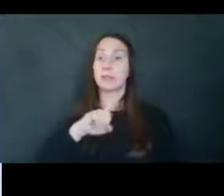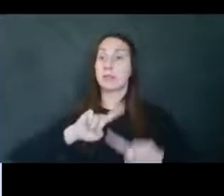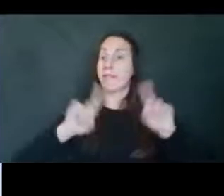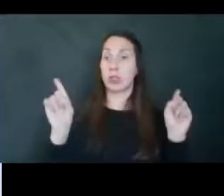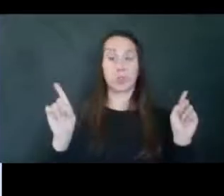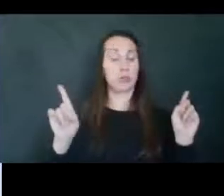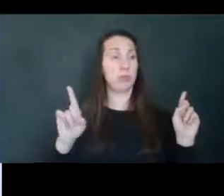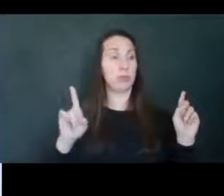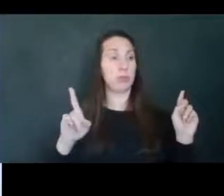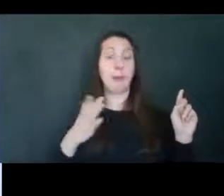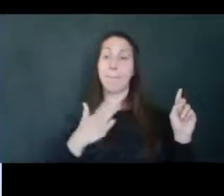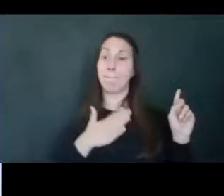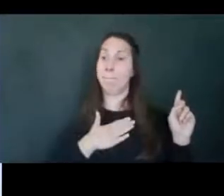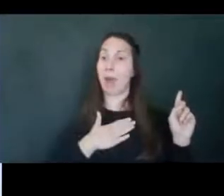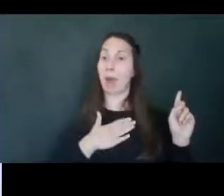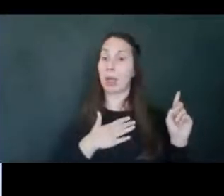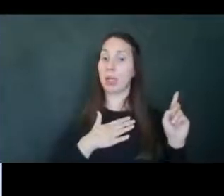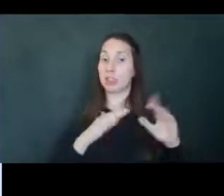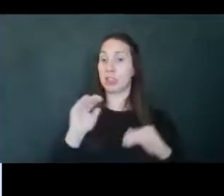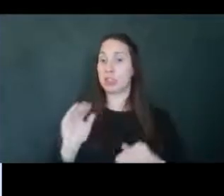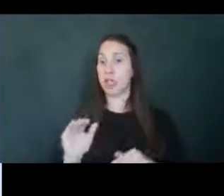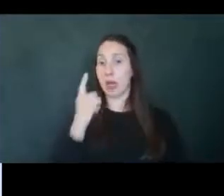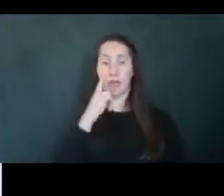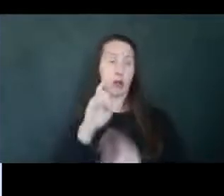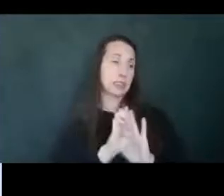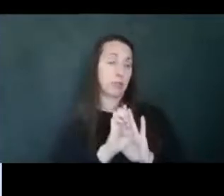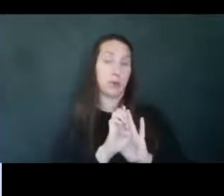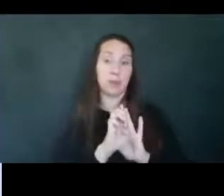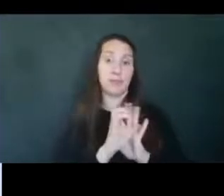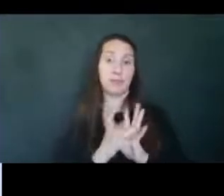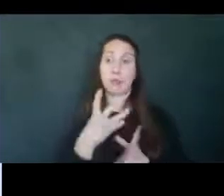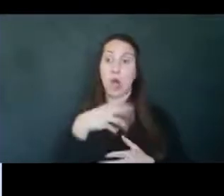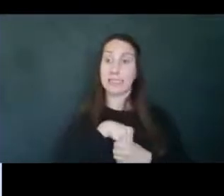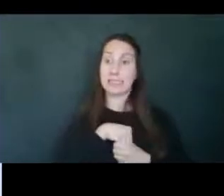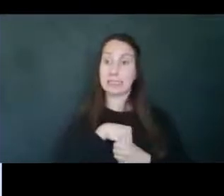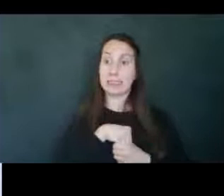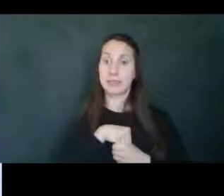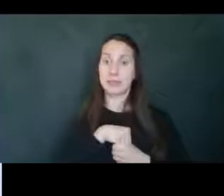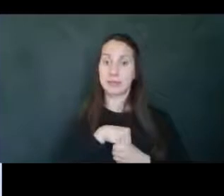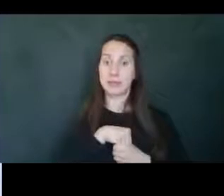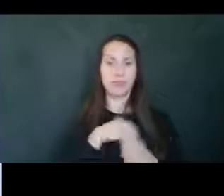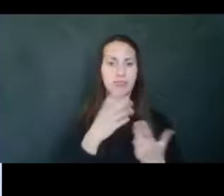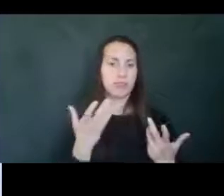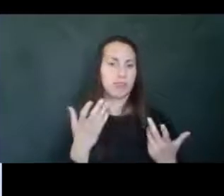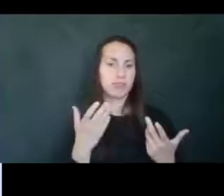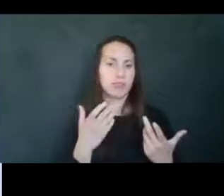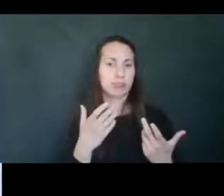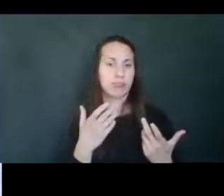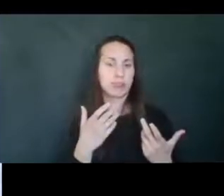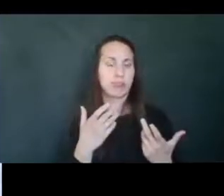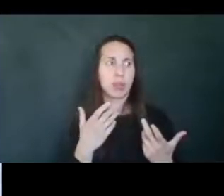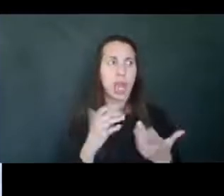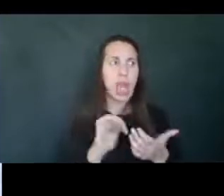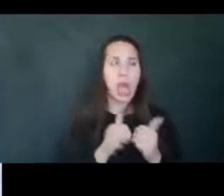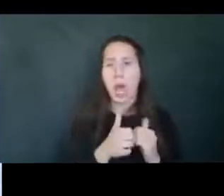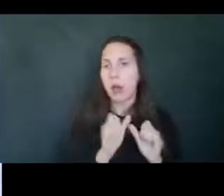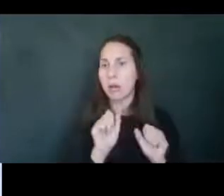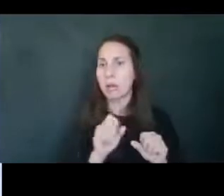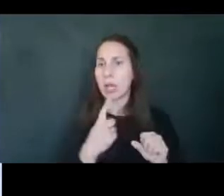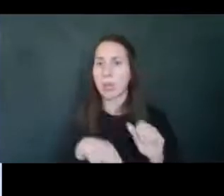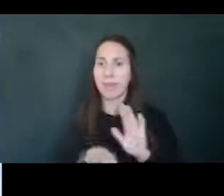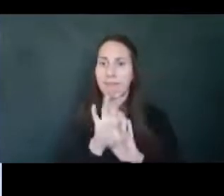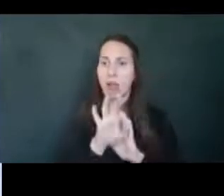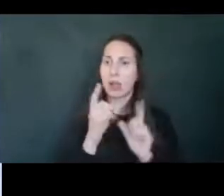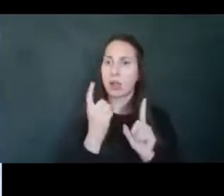child, on the autism spectrum, and have not been able to find appropriate